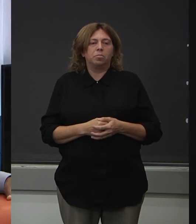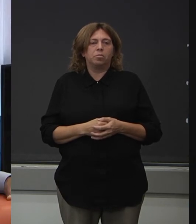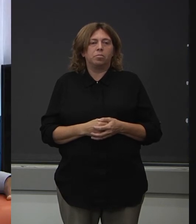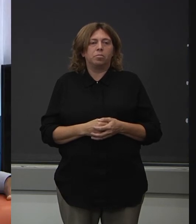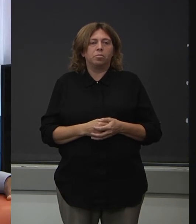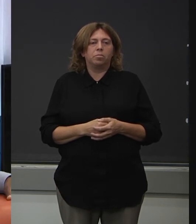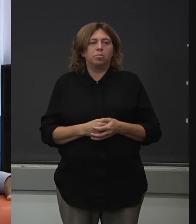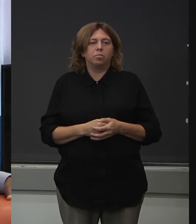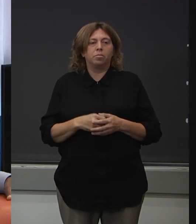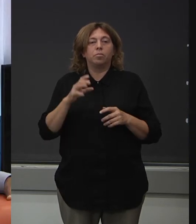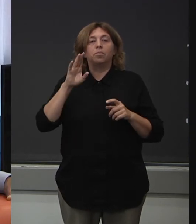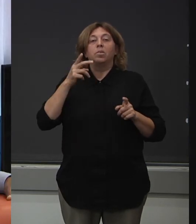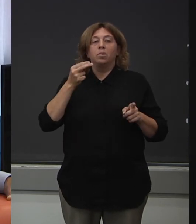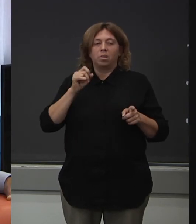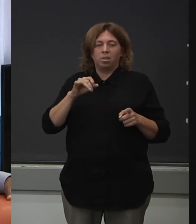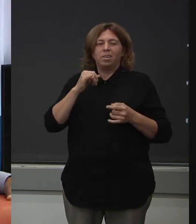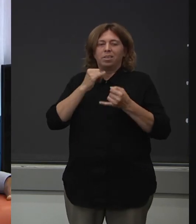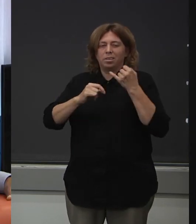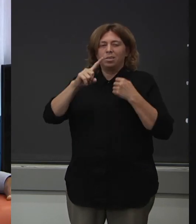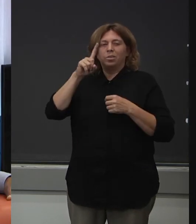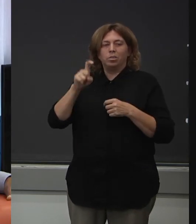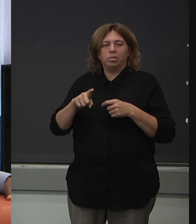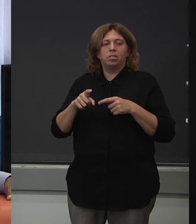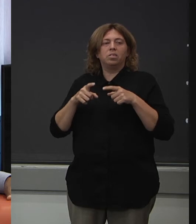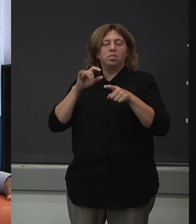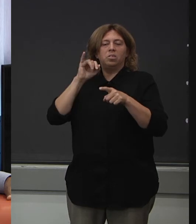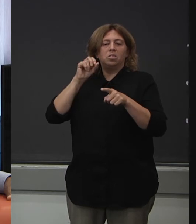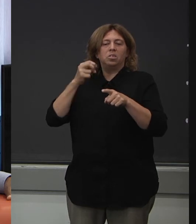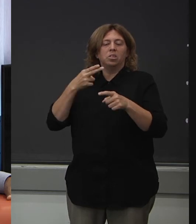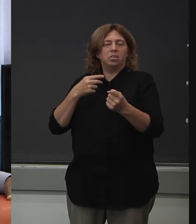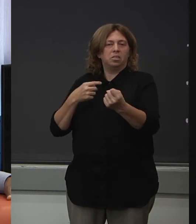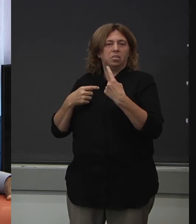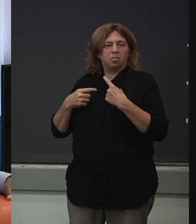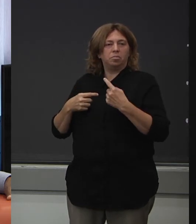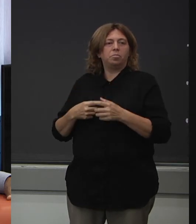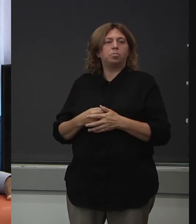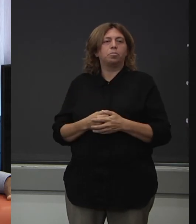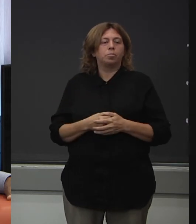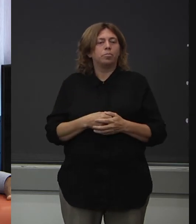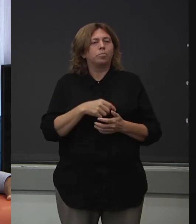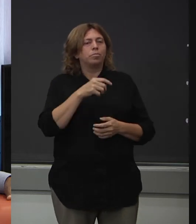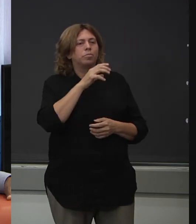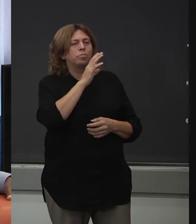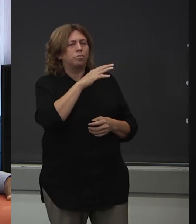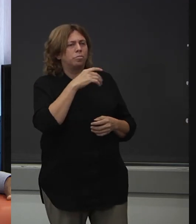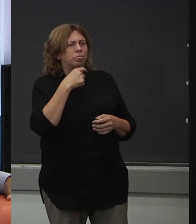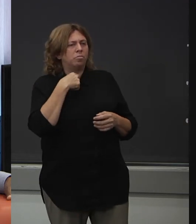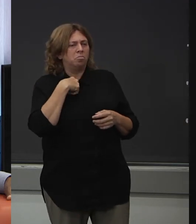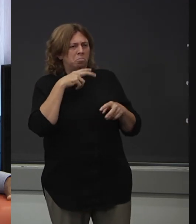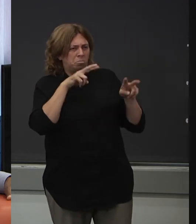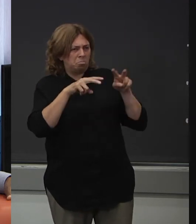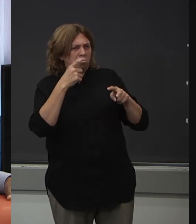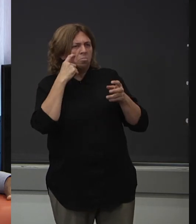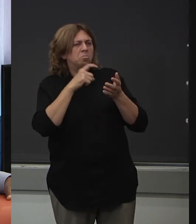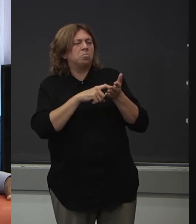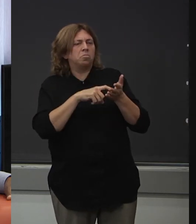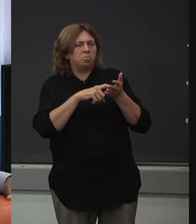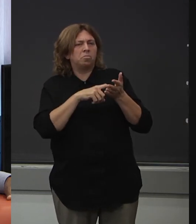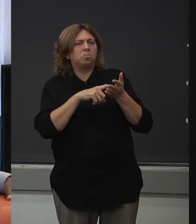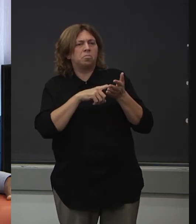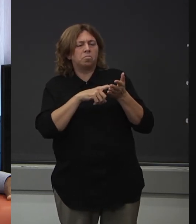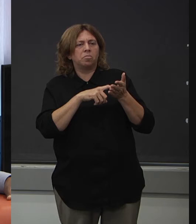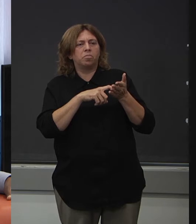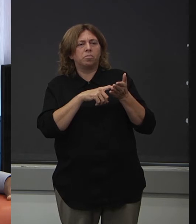Last question from Josh. I've noticed a number of store employees who claim to have a medical exemption from wearing